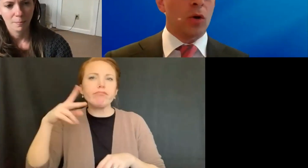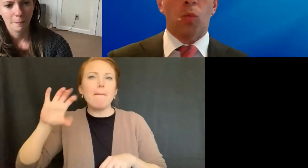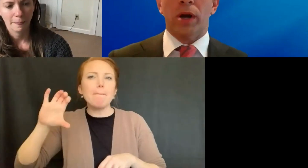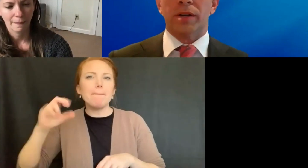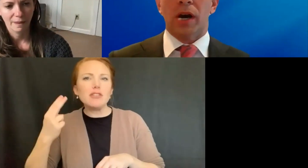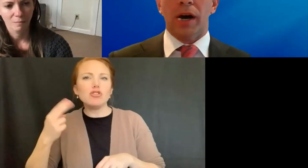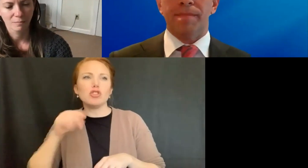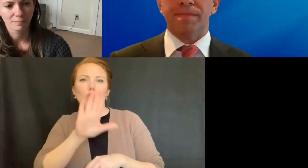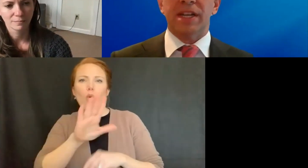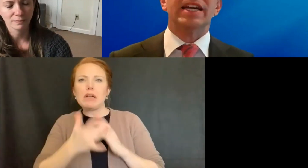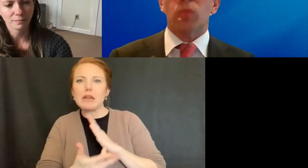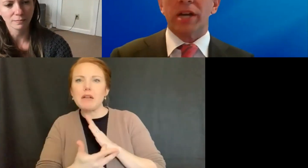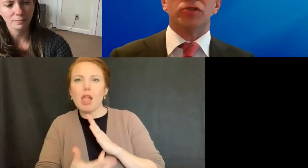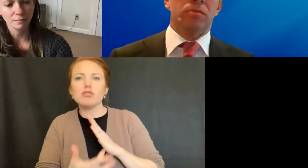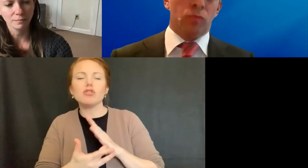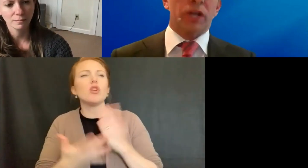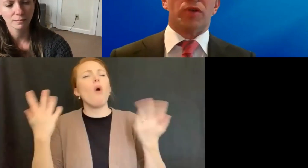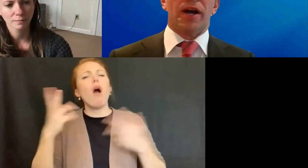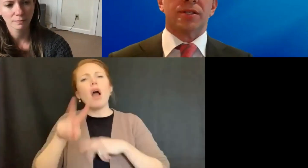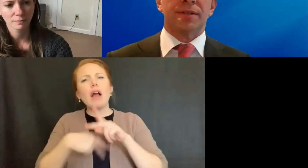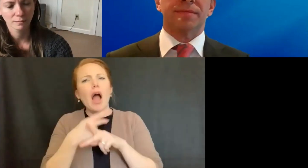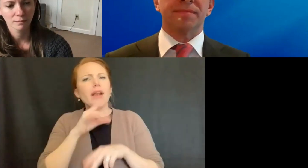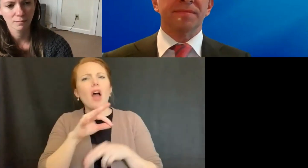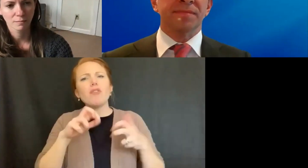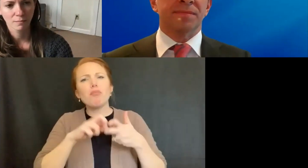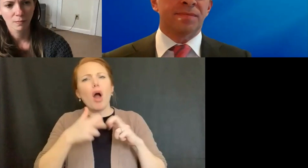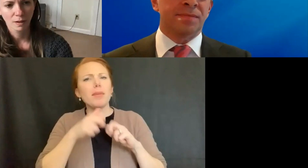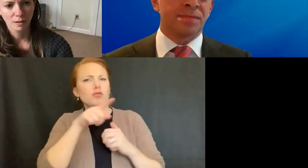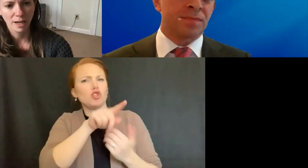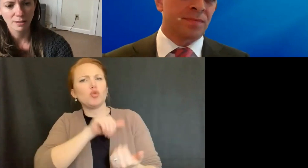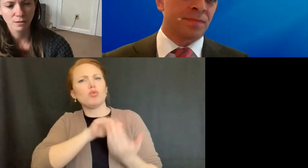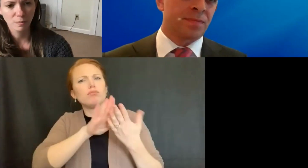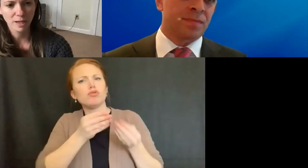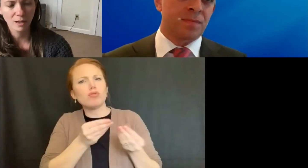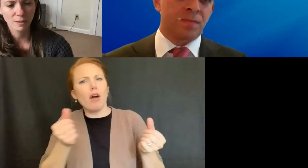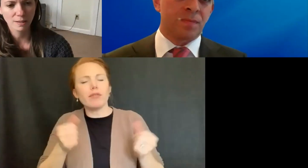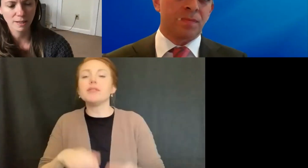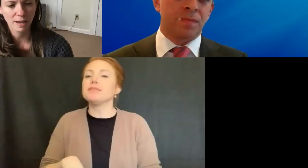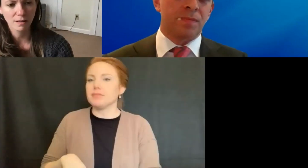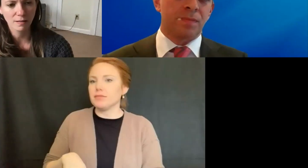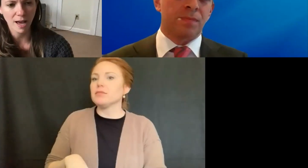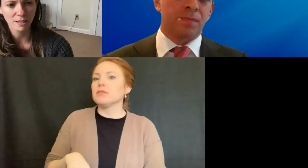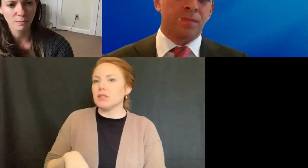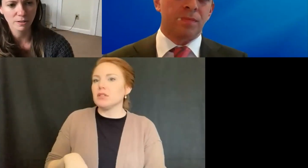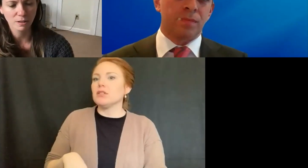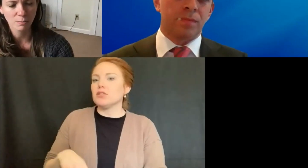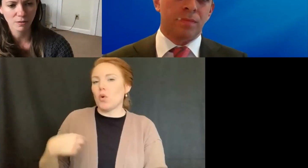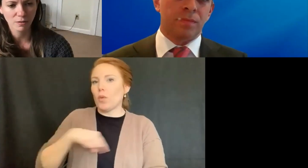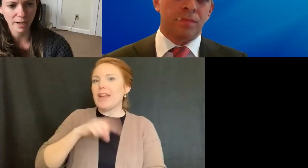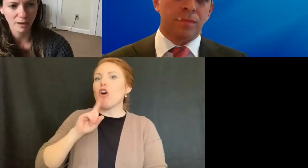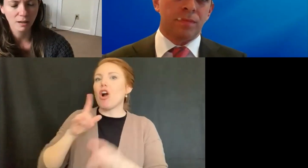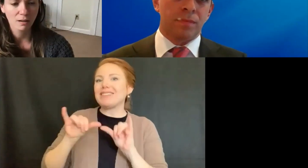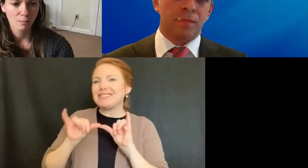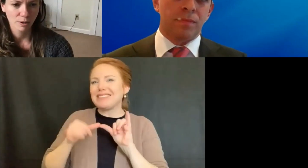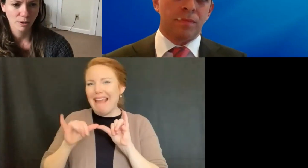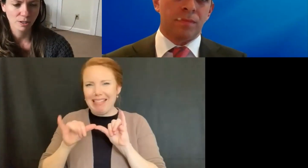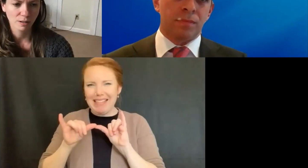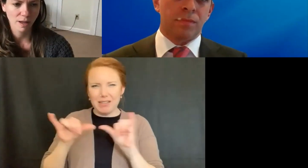what need we address? Yeah, so it's being able to scale a class while still